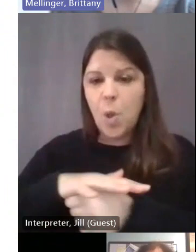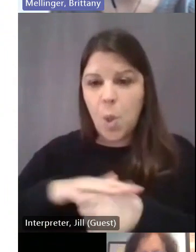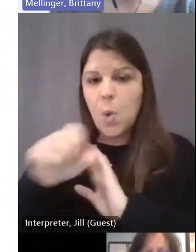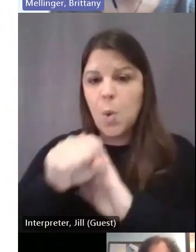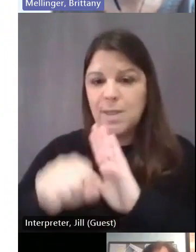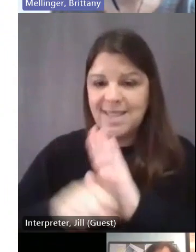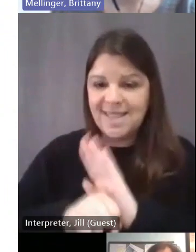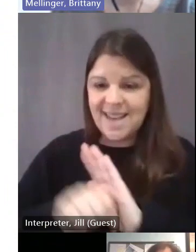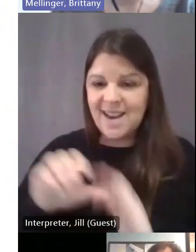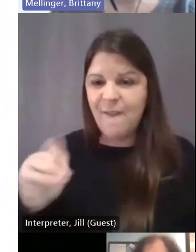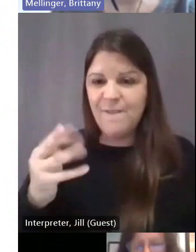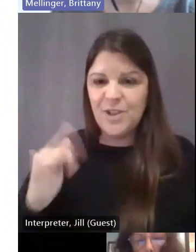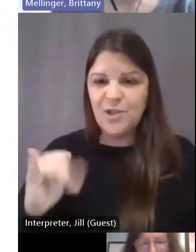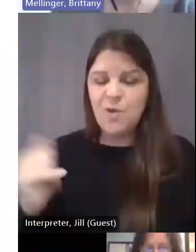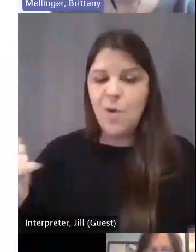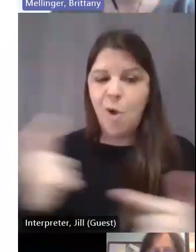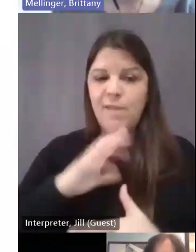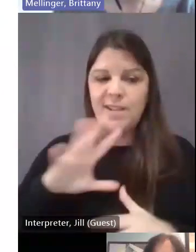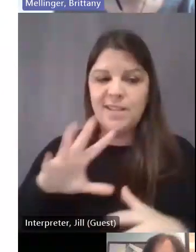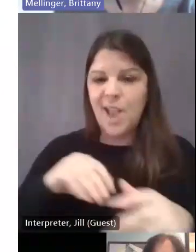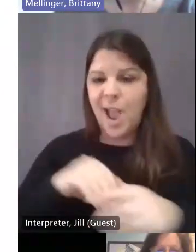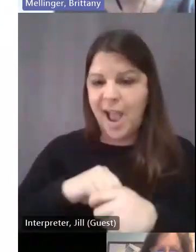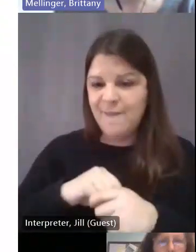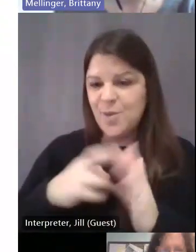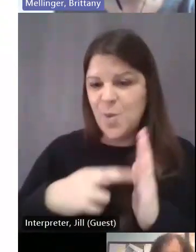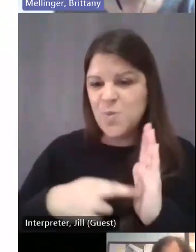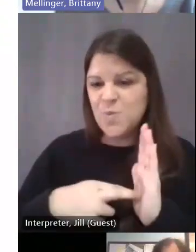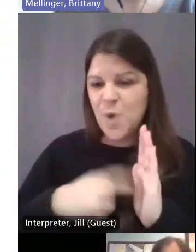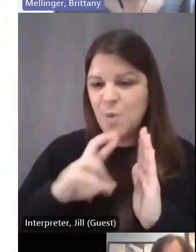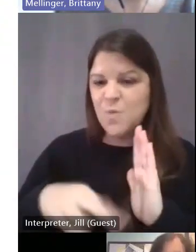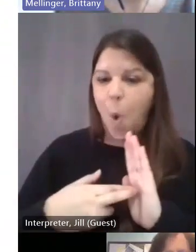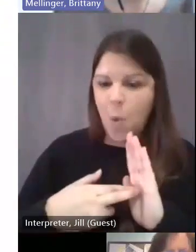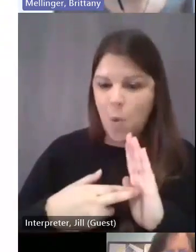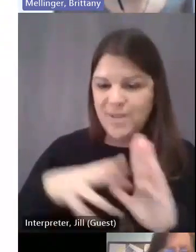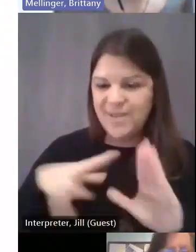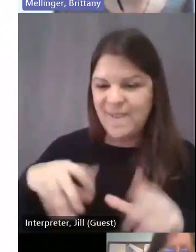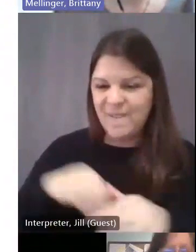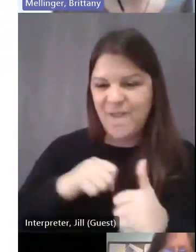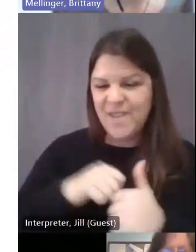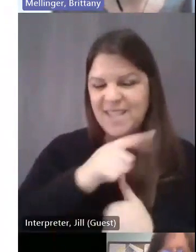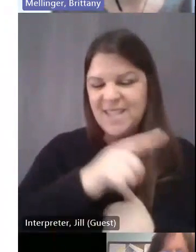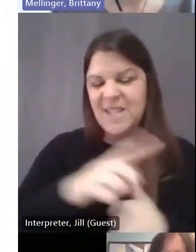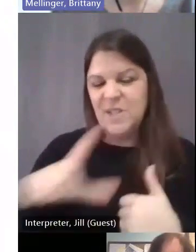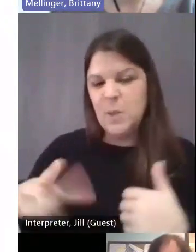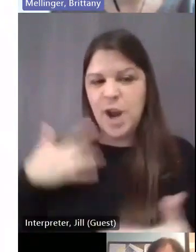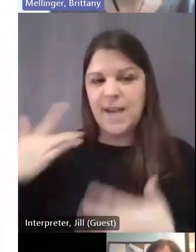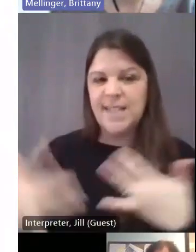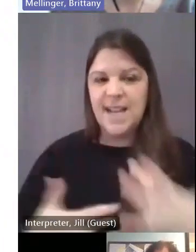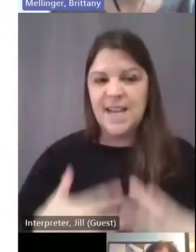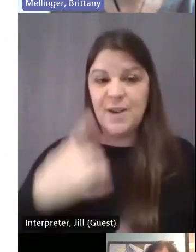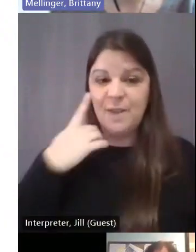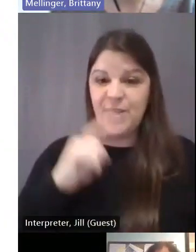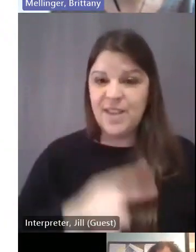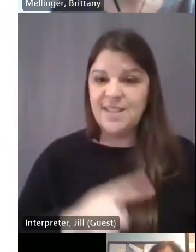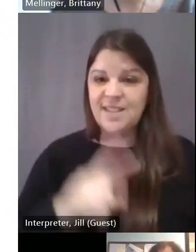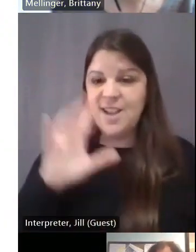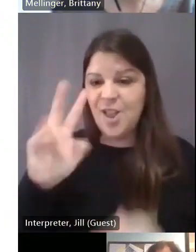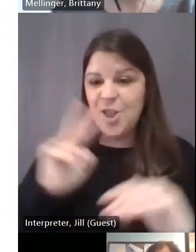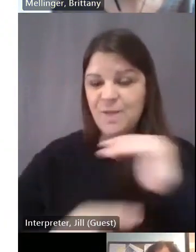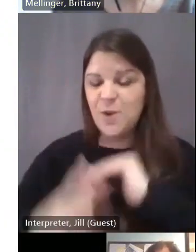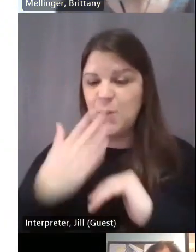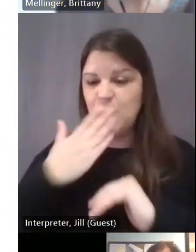official. We all have a role to play in ensuring access to housing, and we're excited for a really great conference.